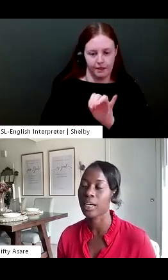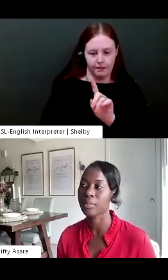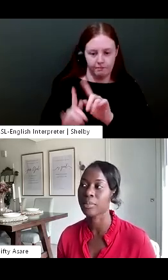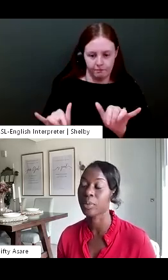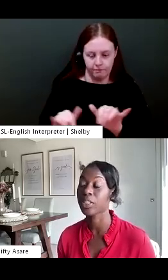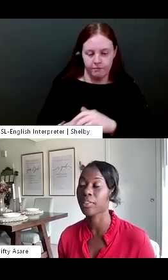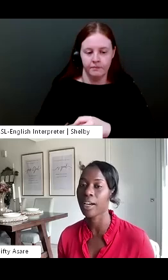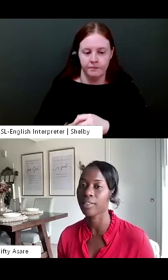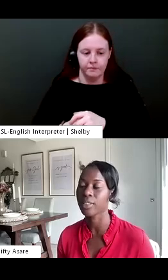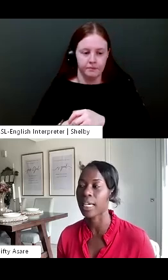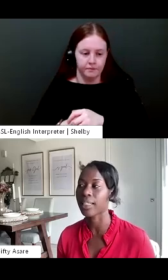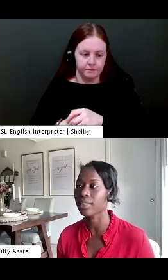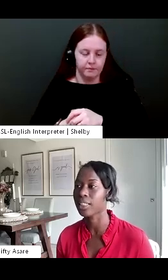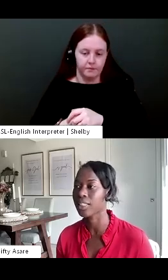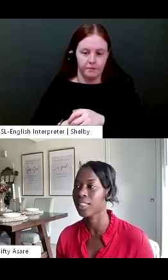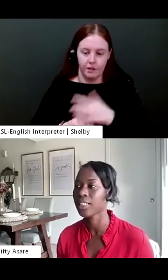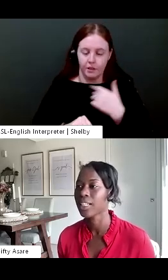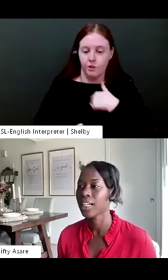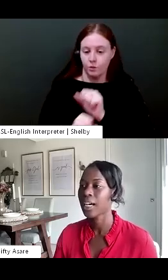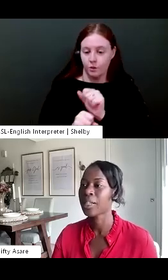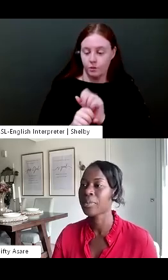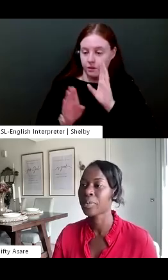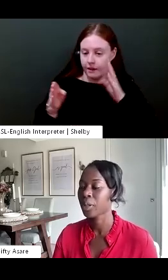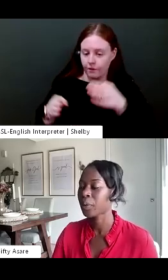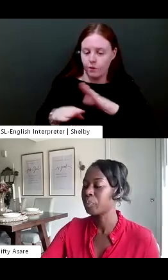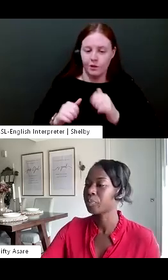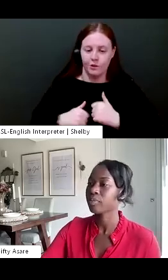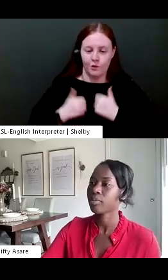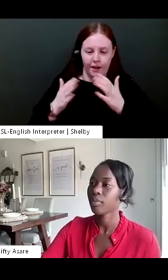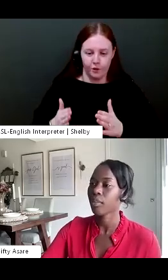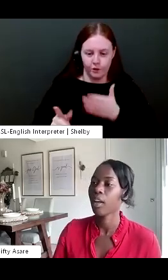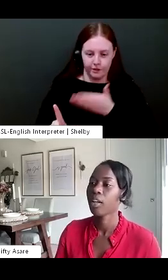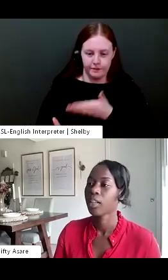with survivors at the center. So